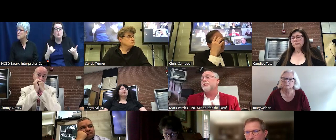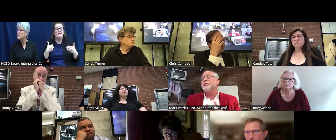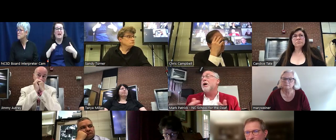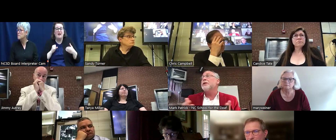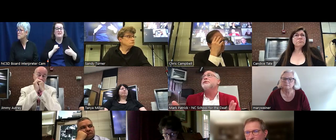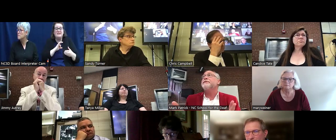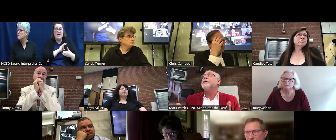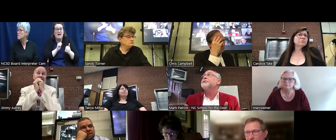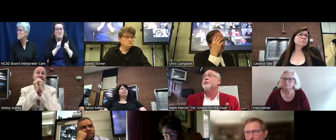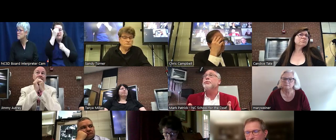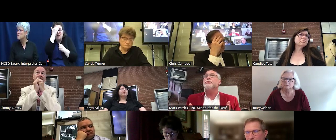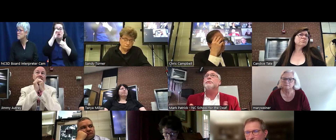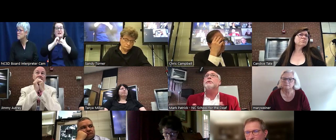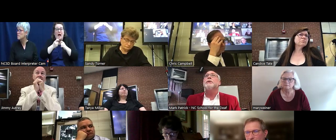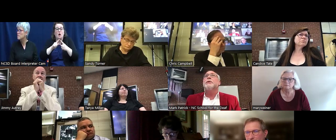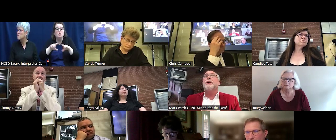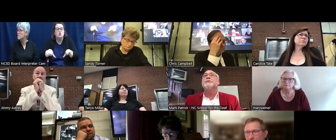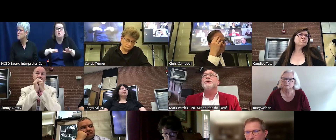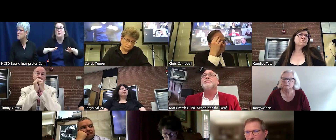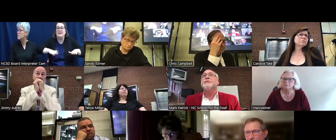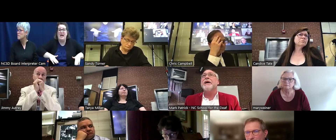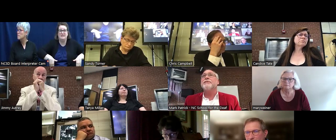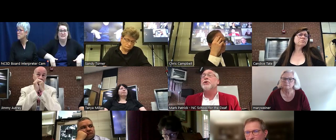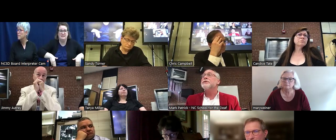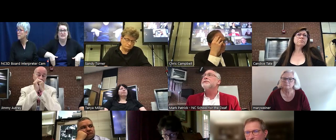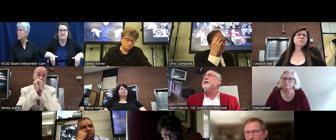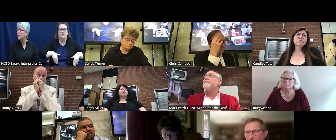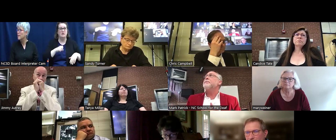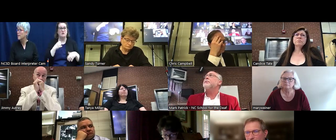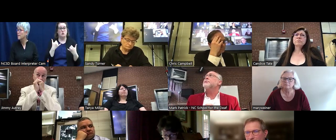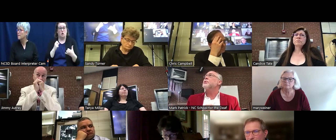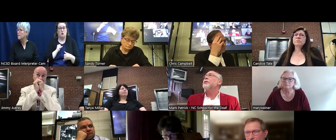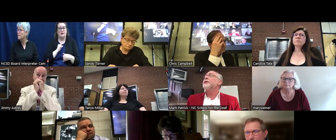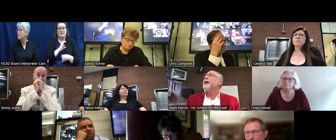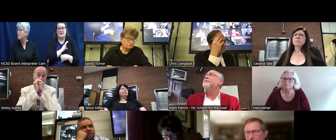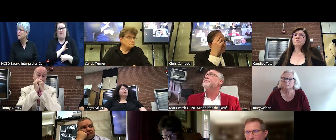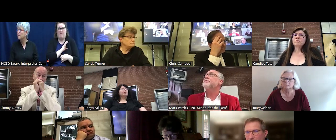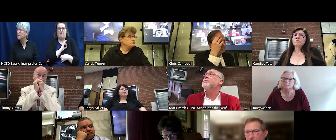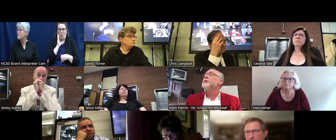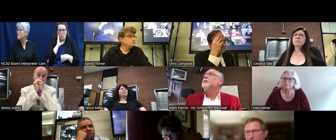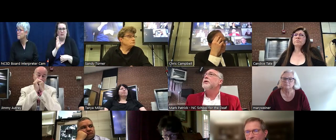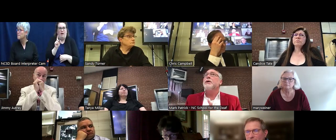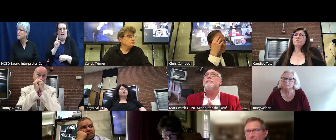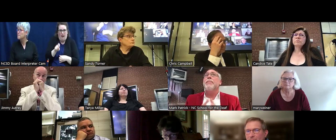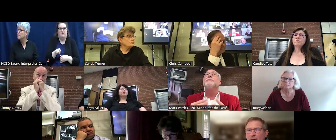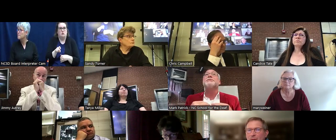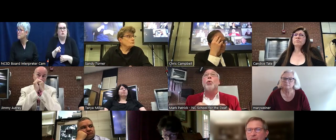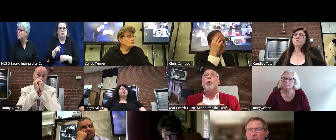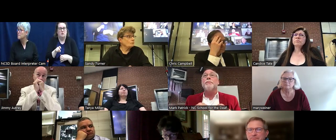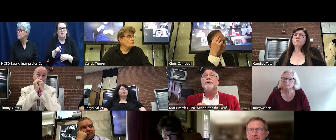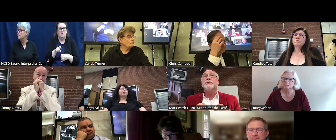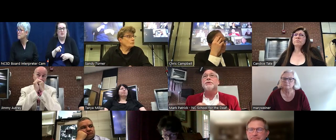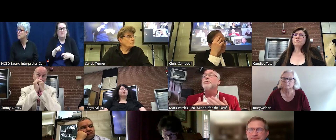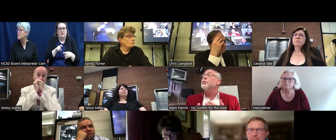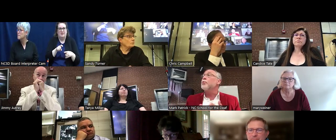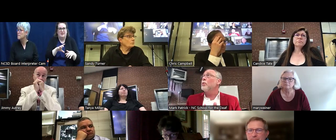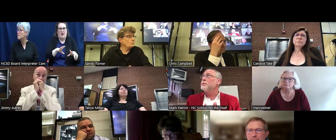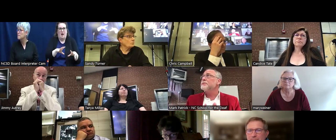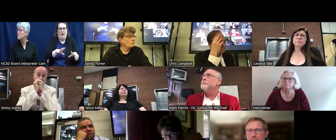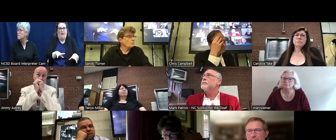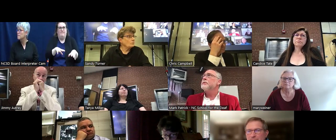members with knowledge of how to do. And so current staff members are going to have to absorb some